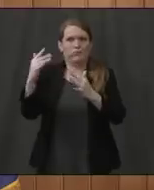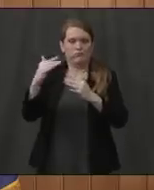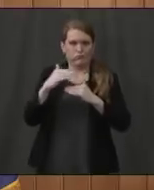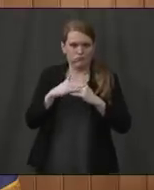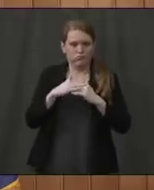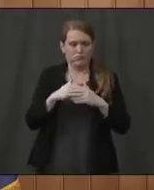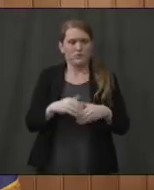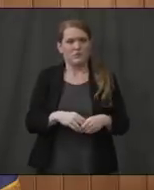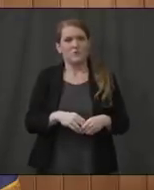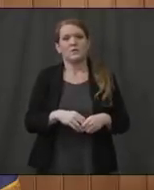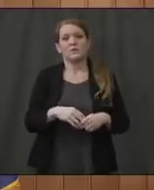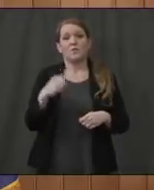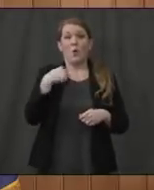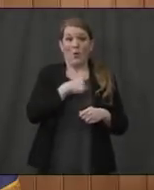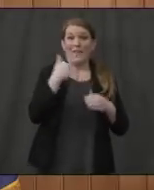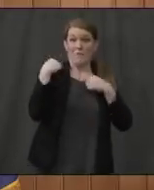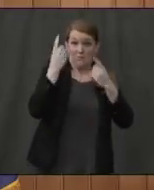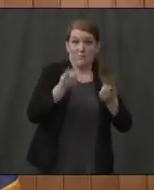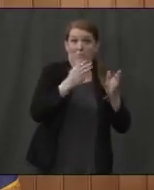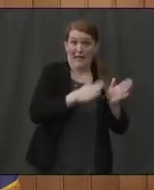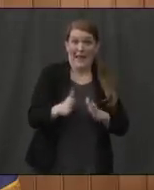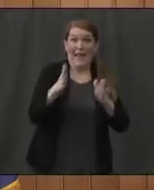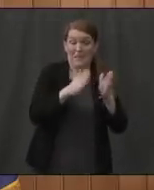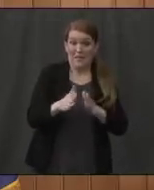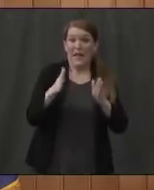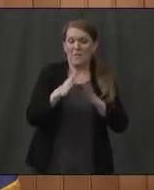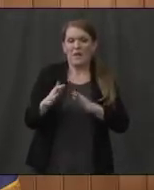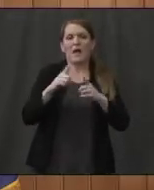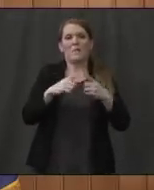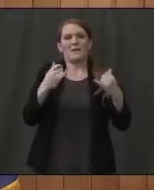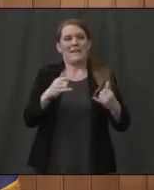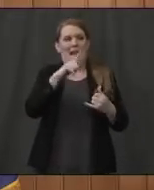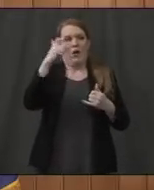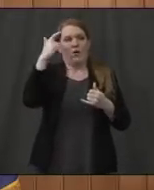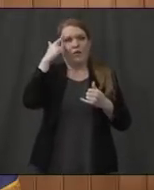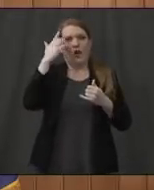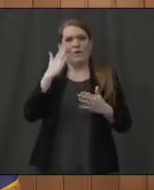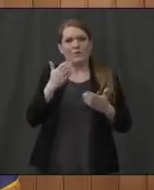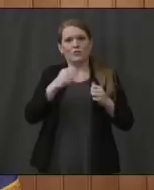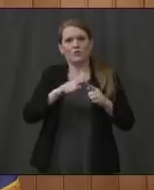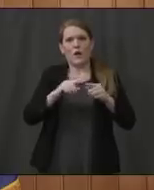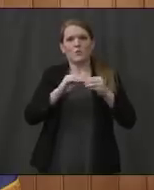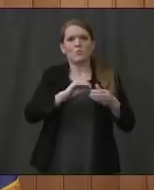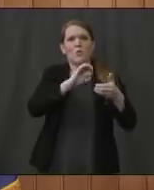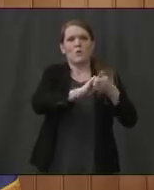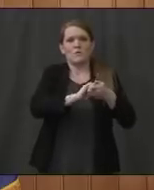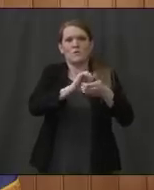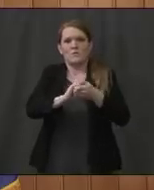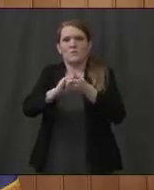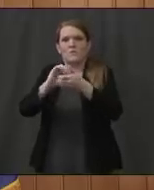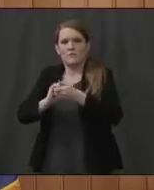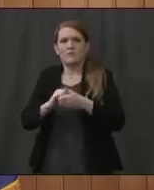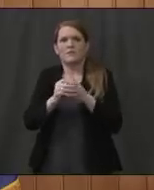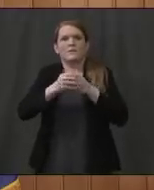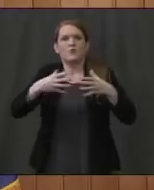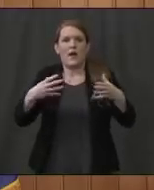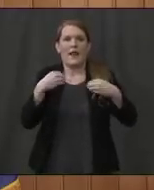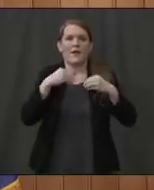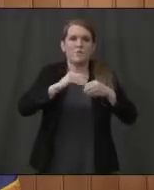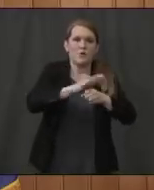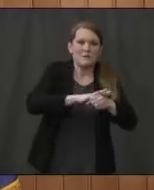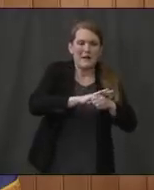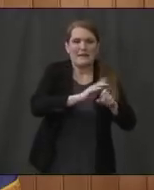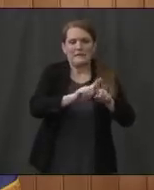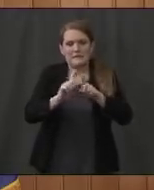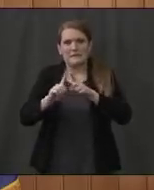is taking is an important one in continuing to cement and enhance the collaboration that we already enjoy. And I would just